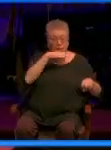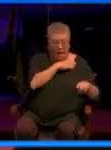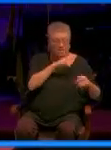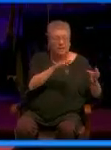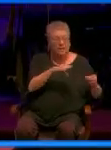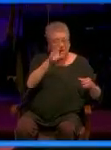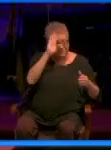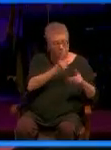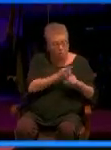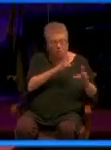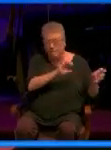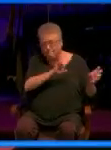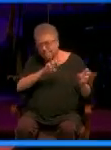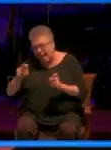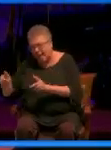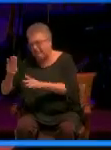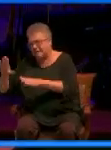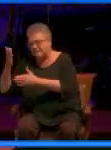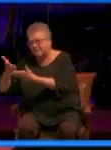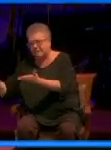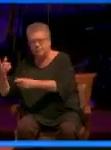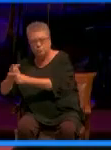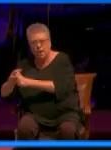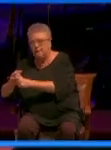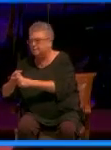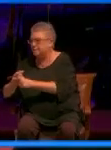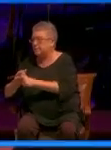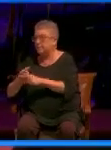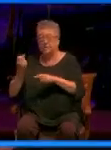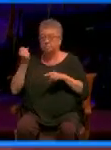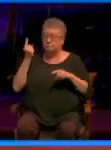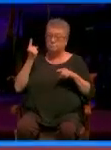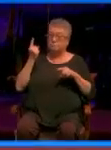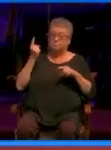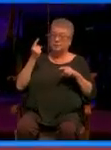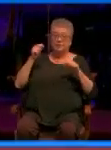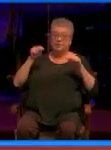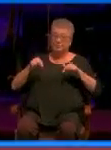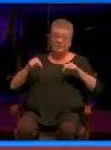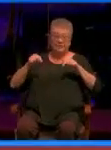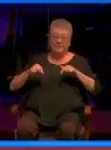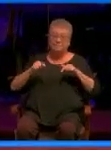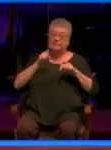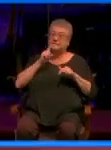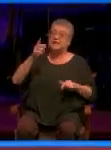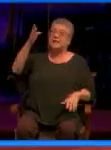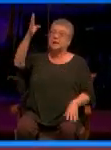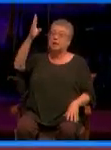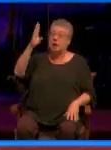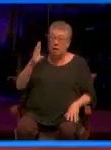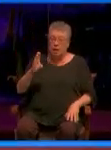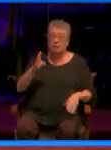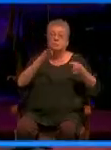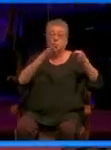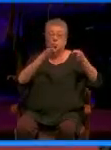his stuff, right? But we have to understand, this is a God-ordained,